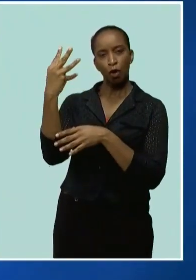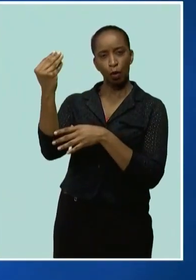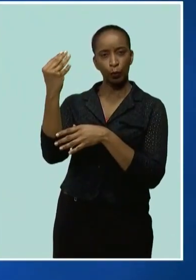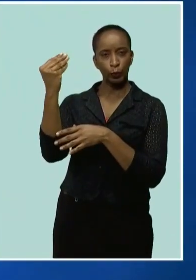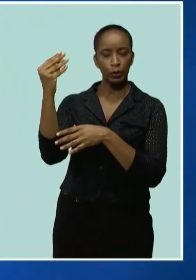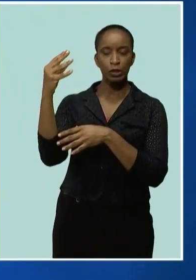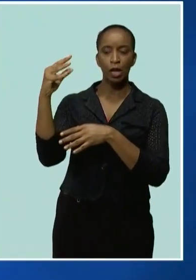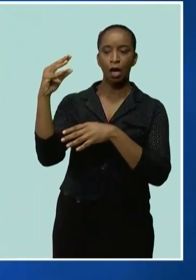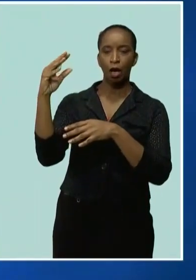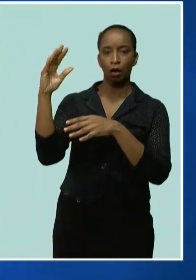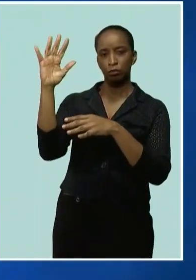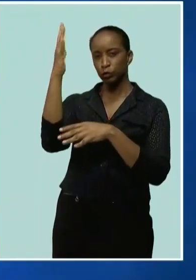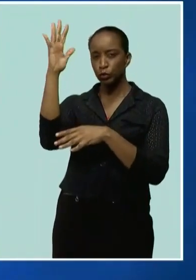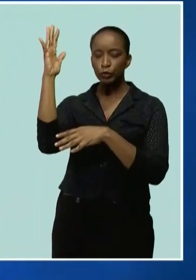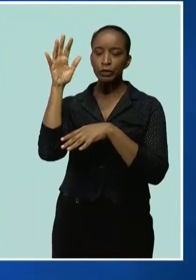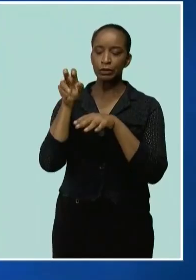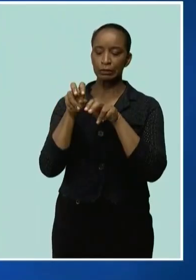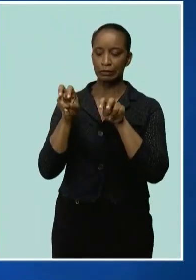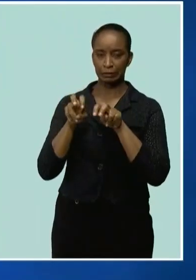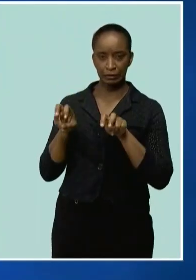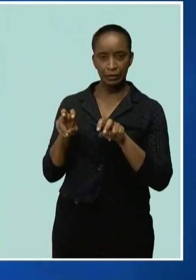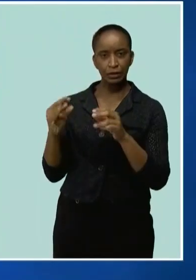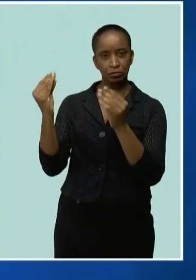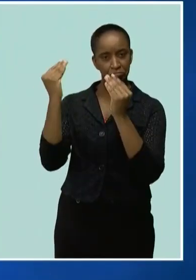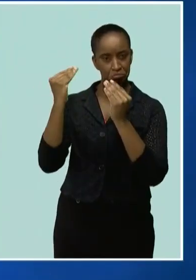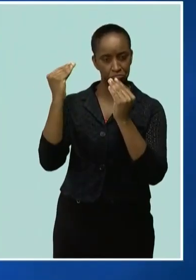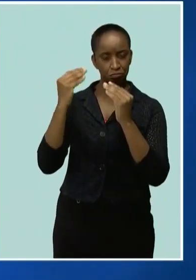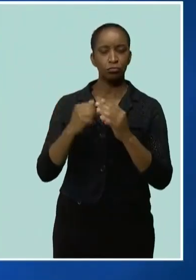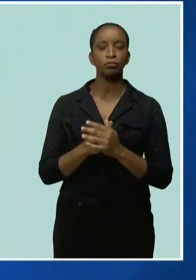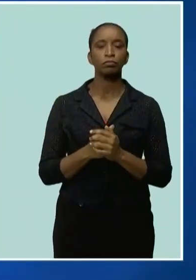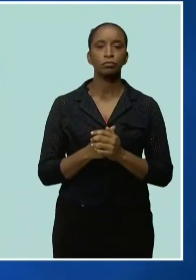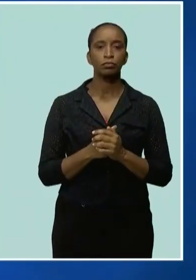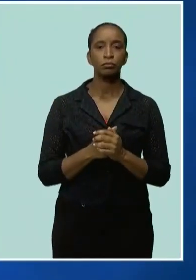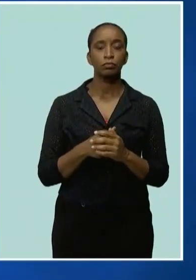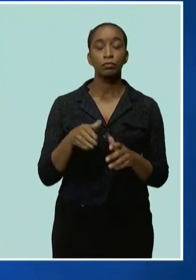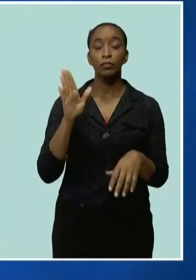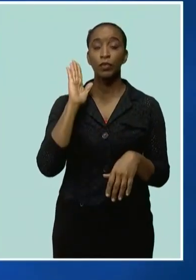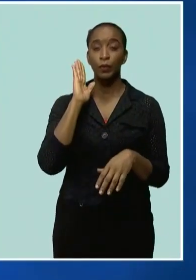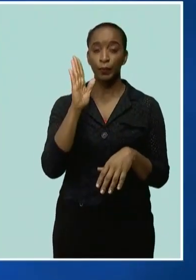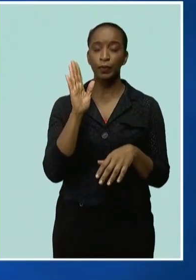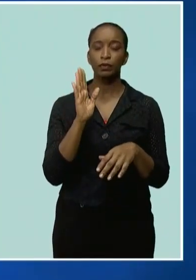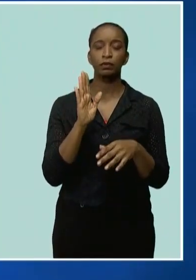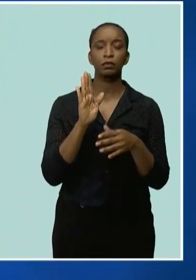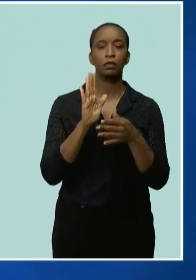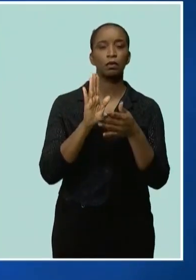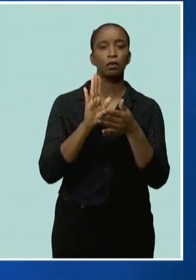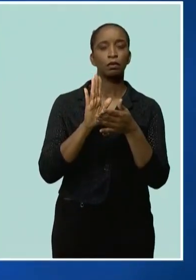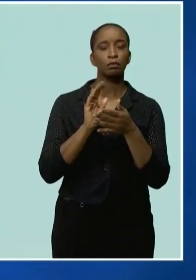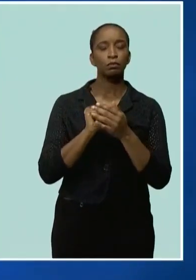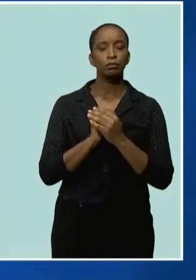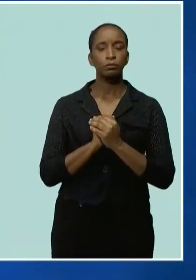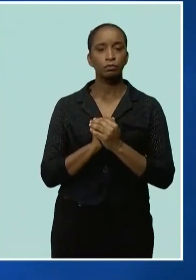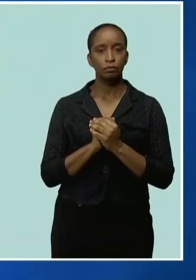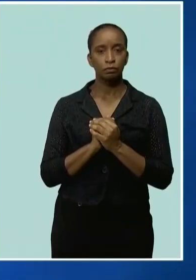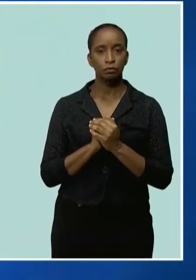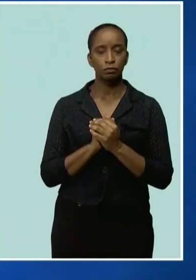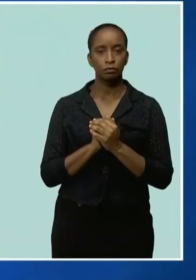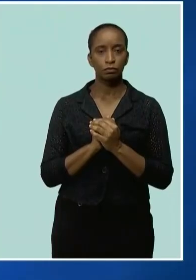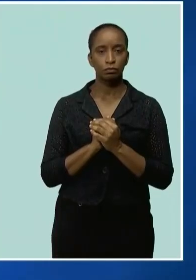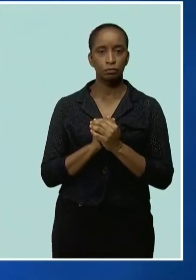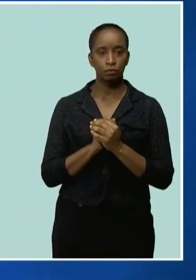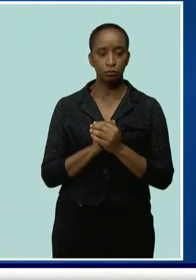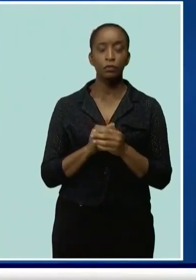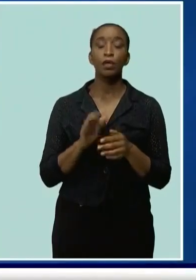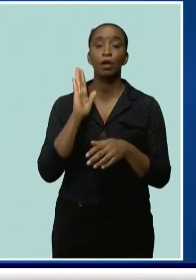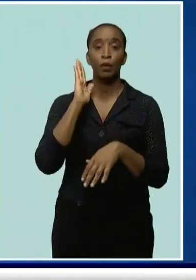of the things that we will be doing as well is that we will be conducting an audit to determine which classes